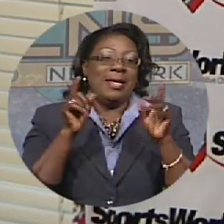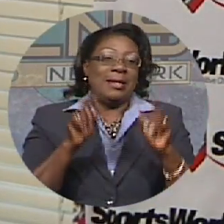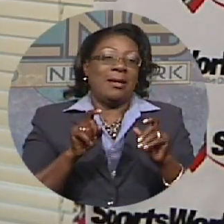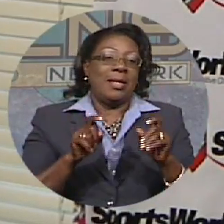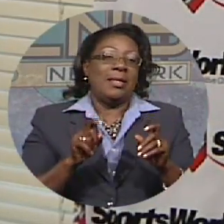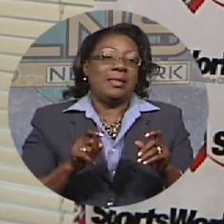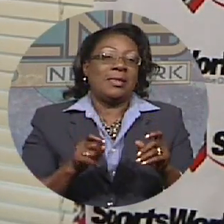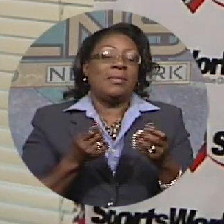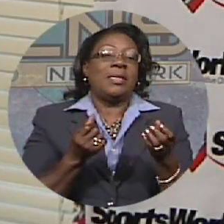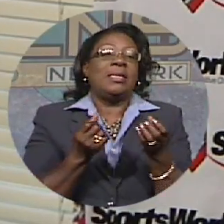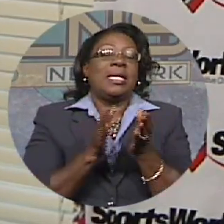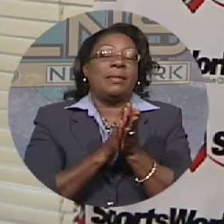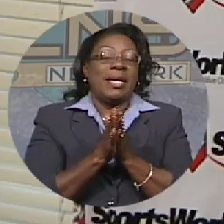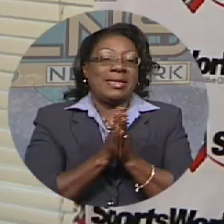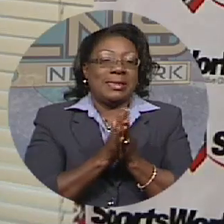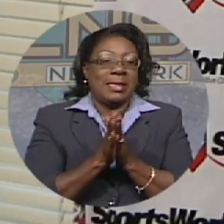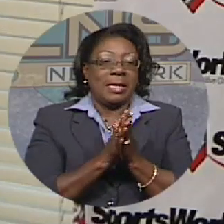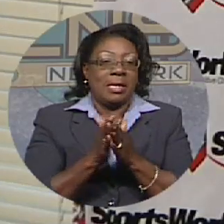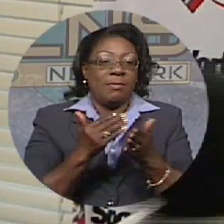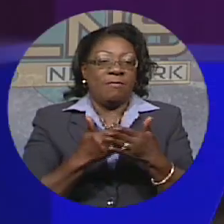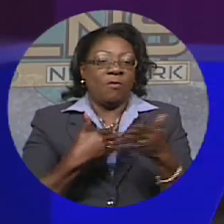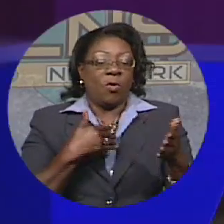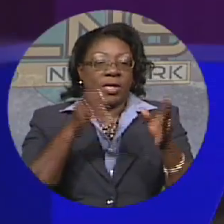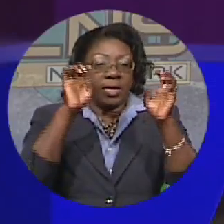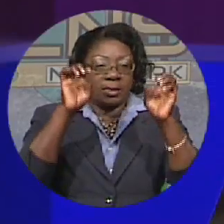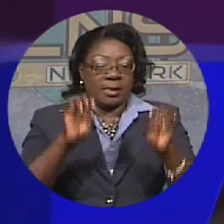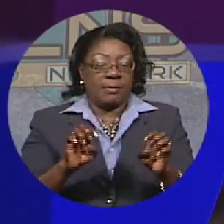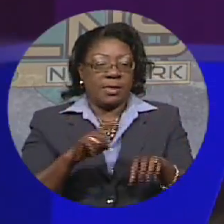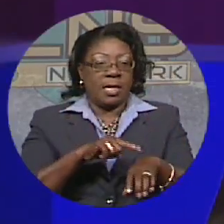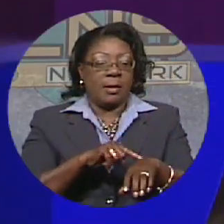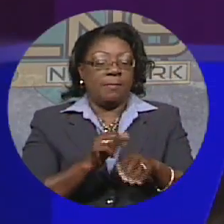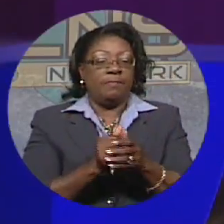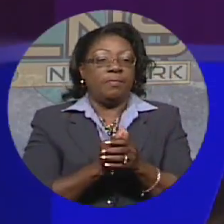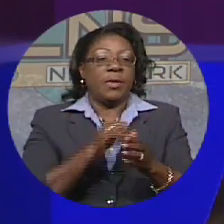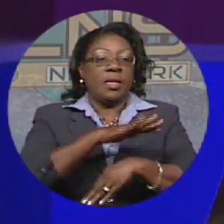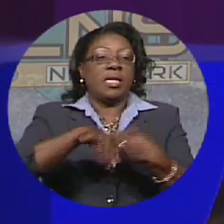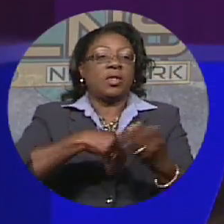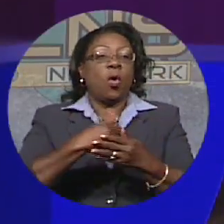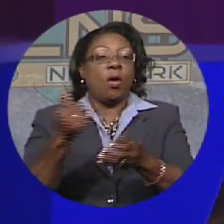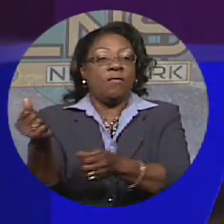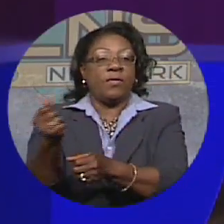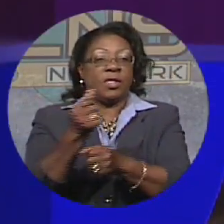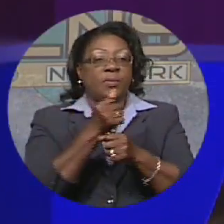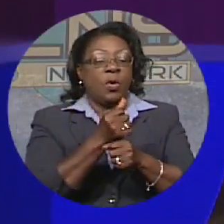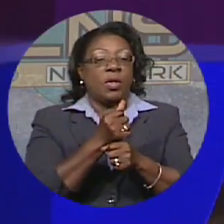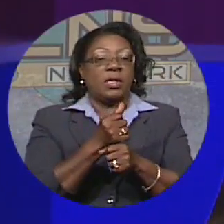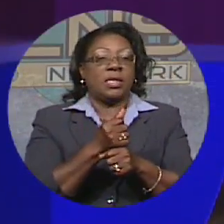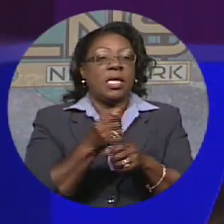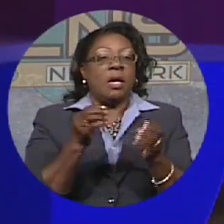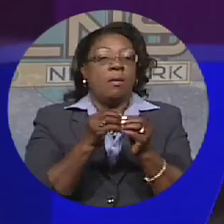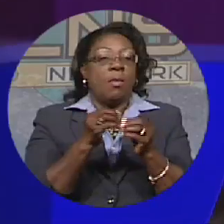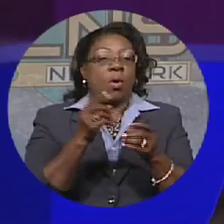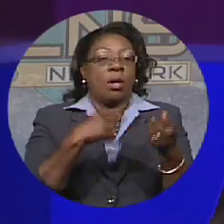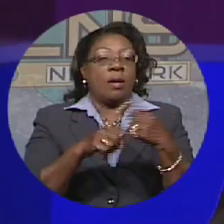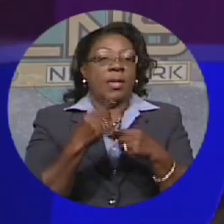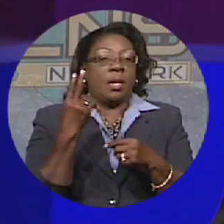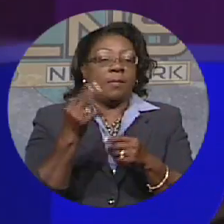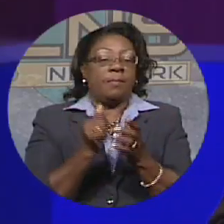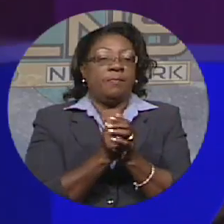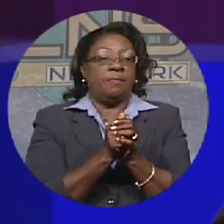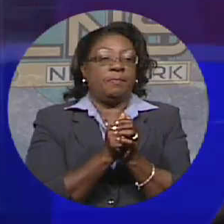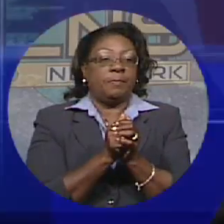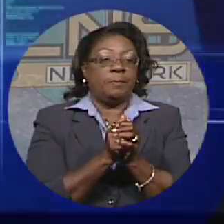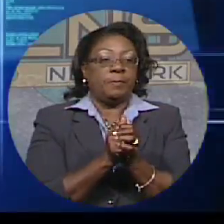else to get them more excited before they hit that exam period. And that will do it for sports. But stay tuned. There's more to come after the break.